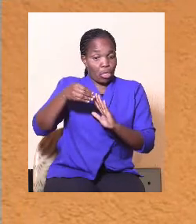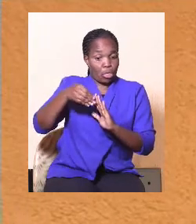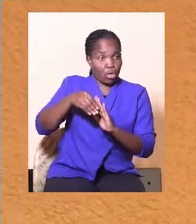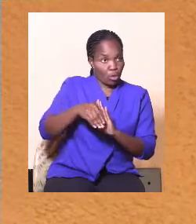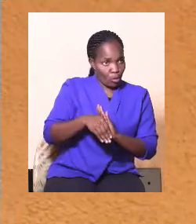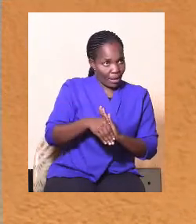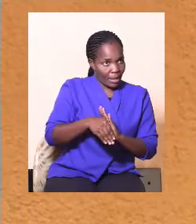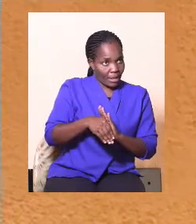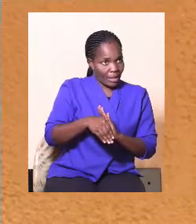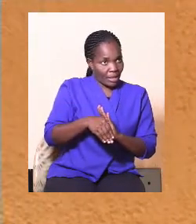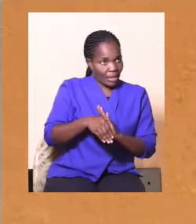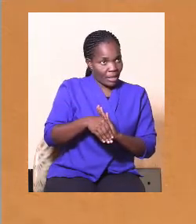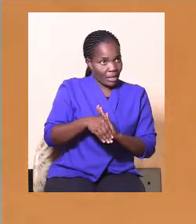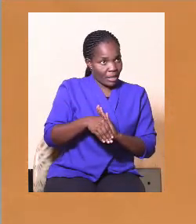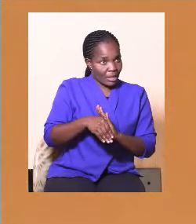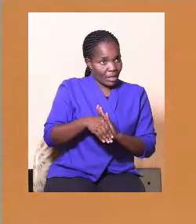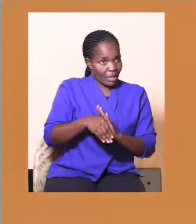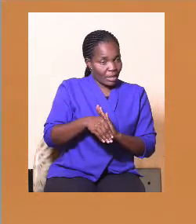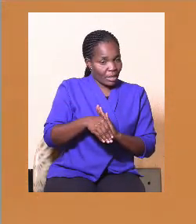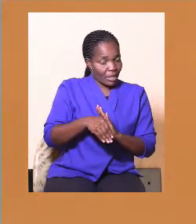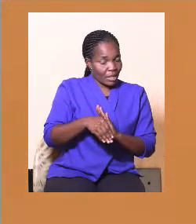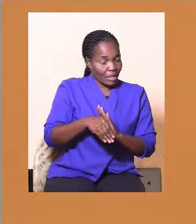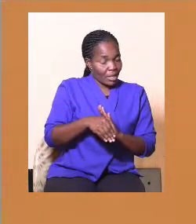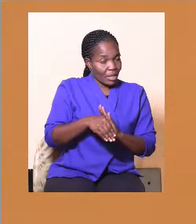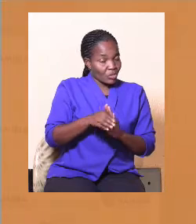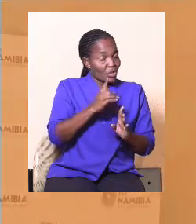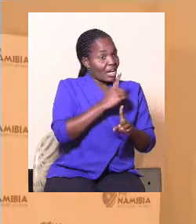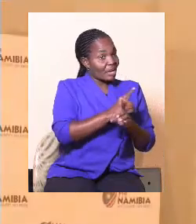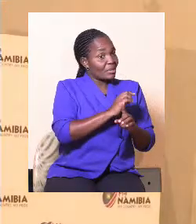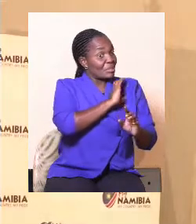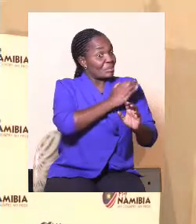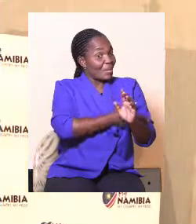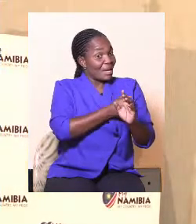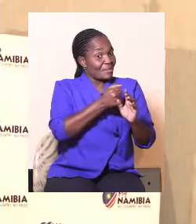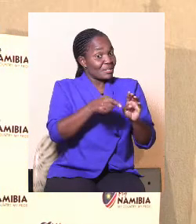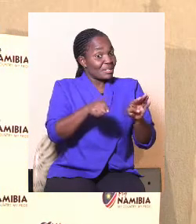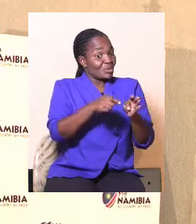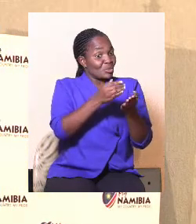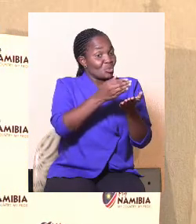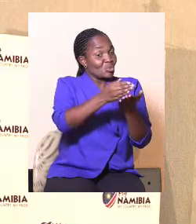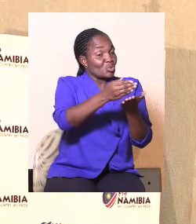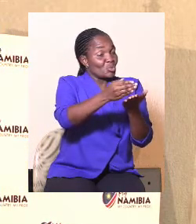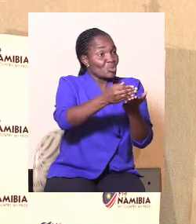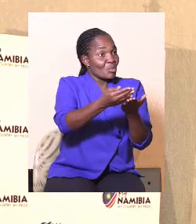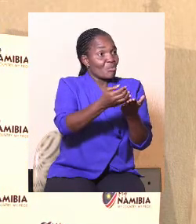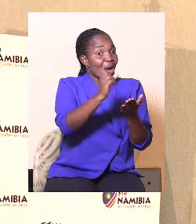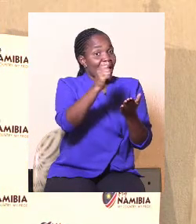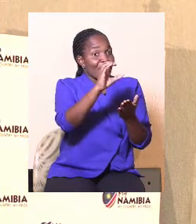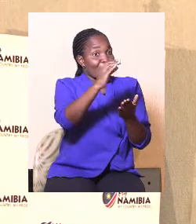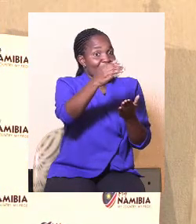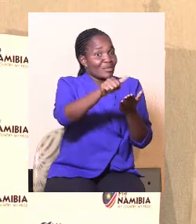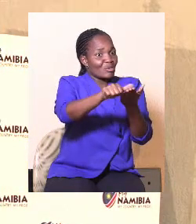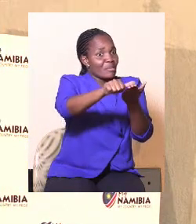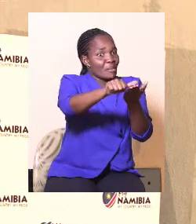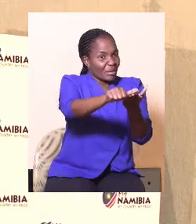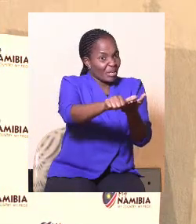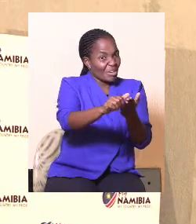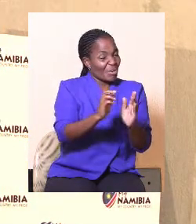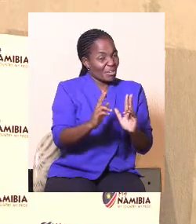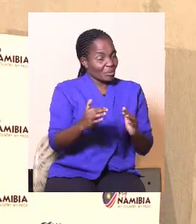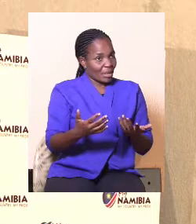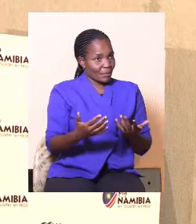to extend the handout? And then, looking at the economy of Namibia, in the past 5 years, we